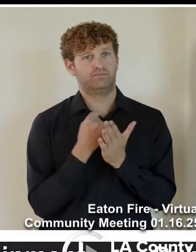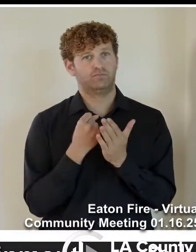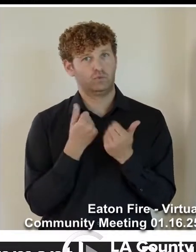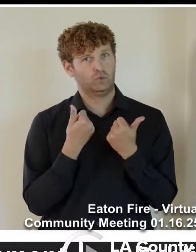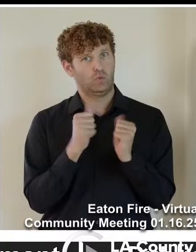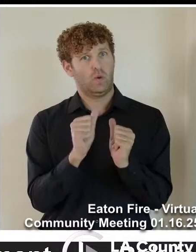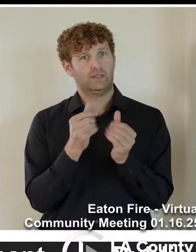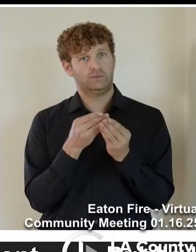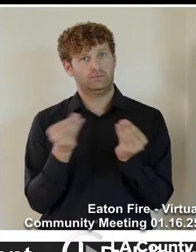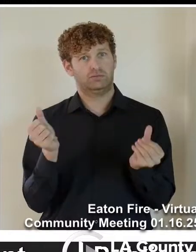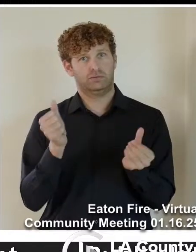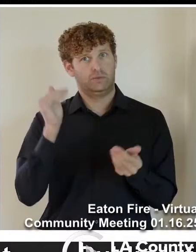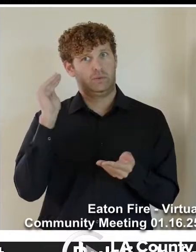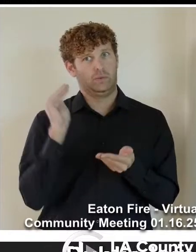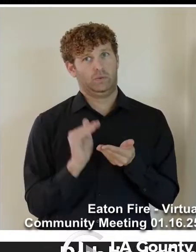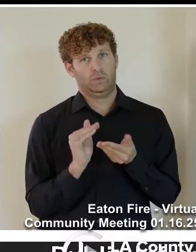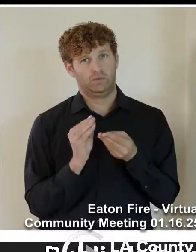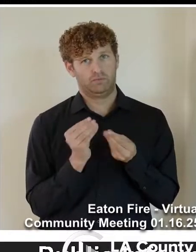can. Thank you.